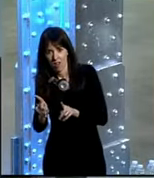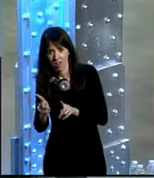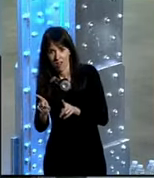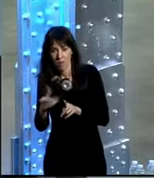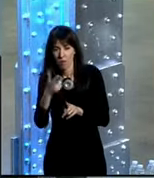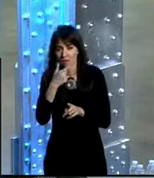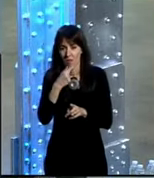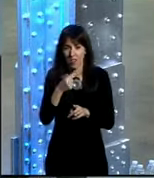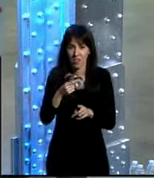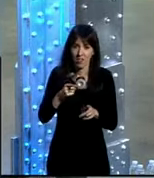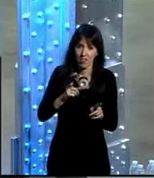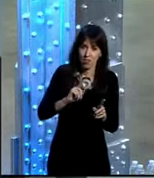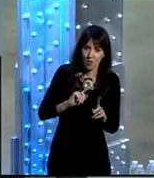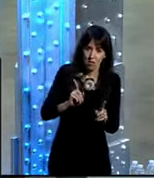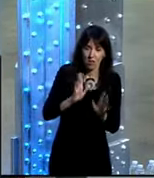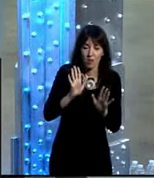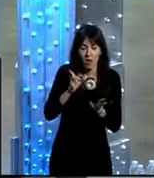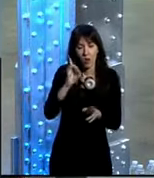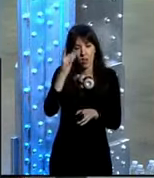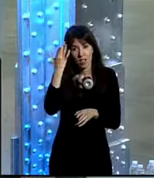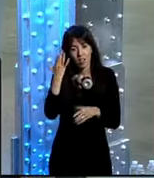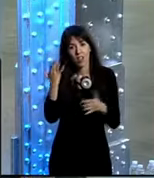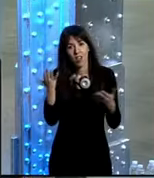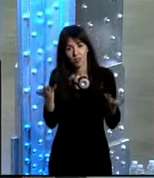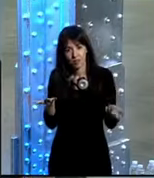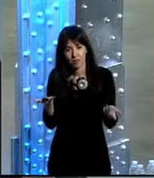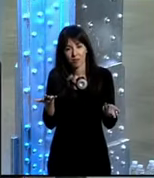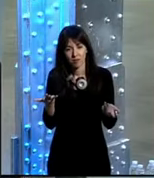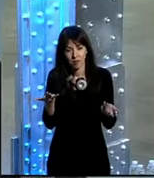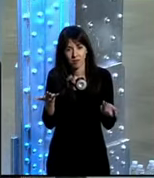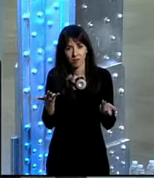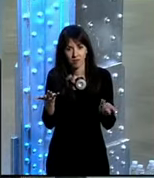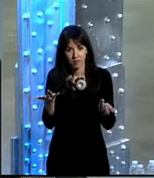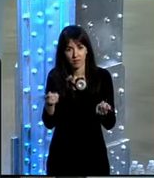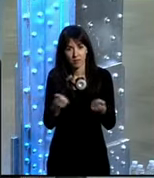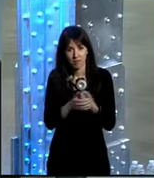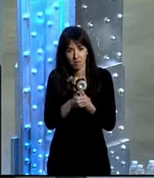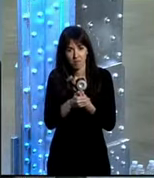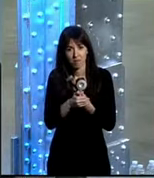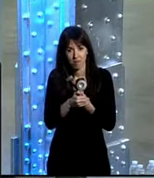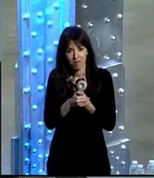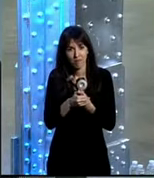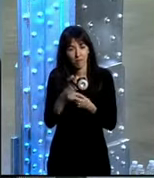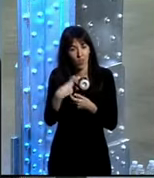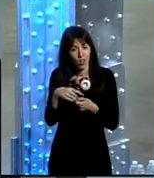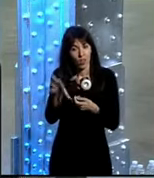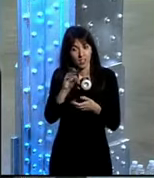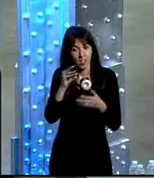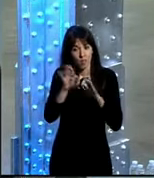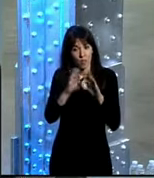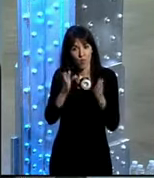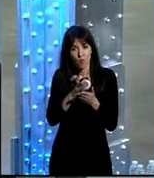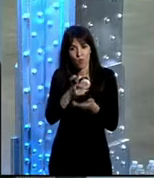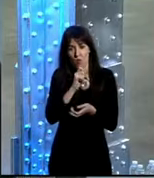But basically, the idea that we put our understanding of the way the world operates into what we